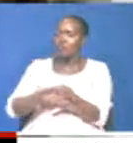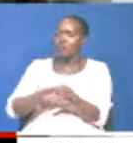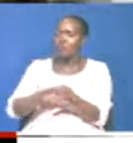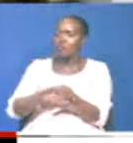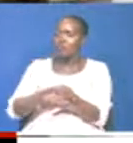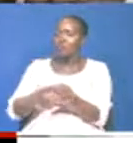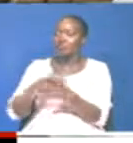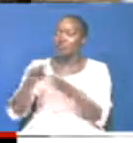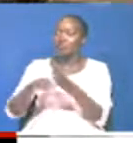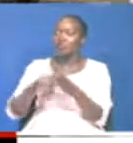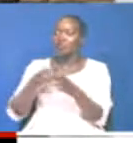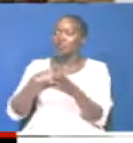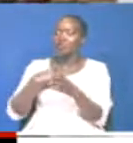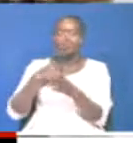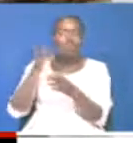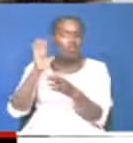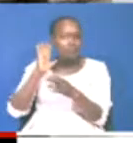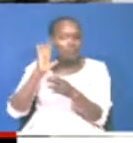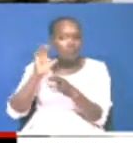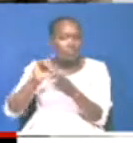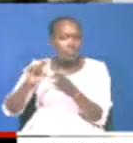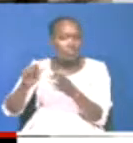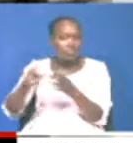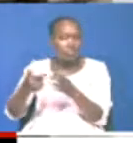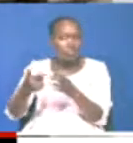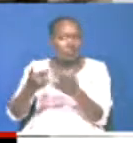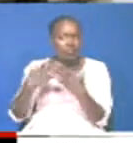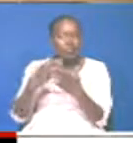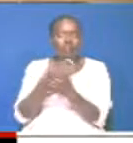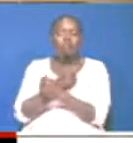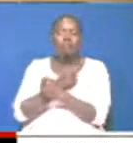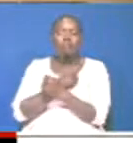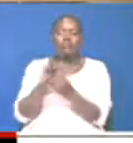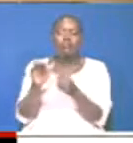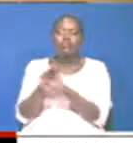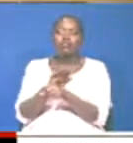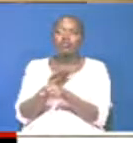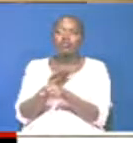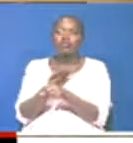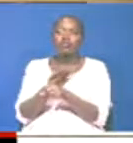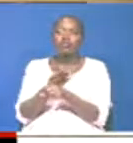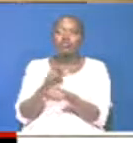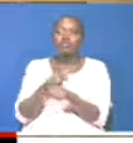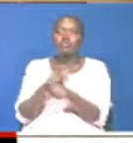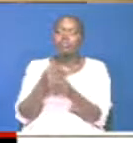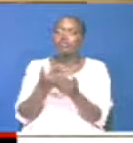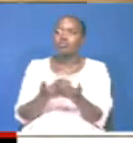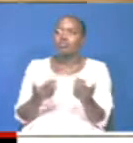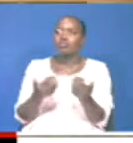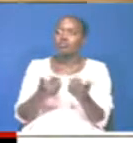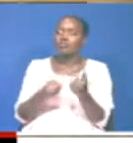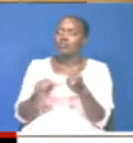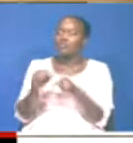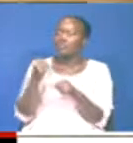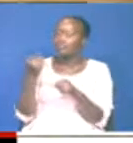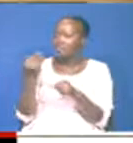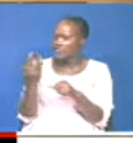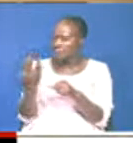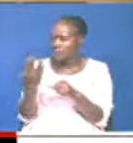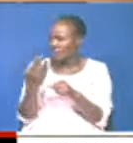me listening to that radio. And the people that I loved most when I was a kid, I think I was about